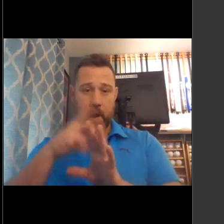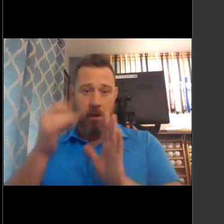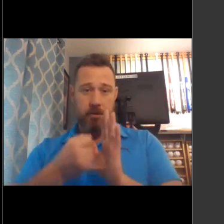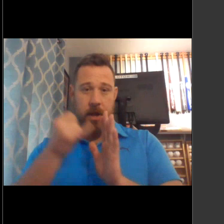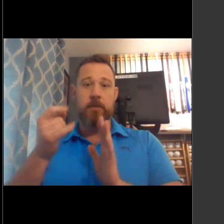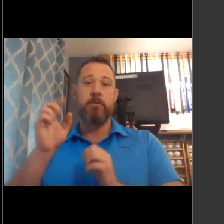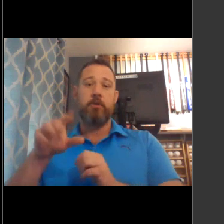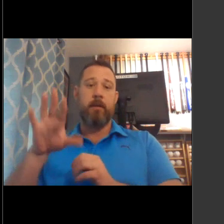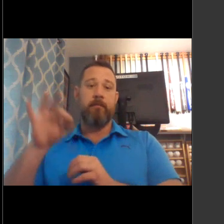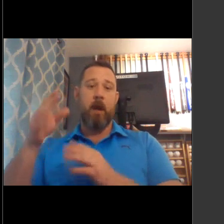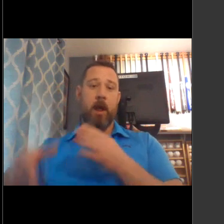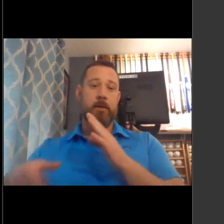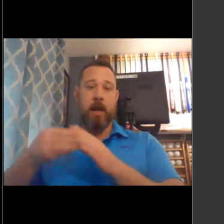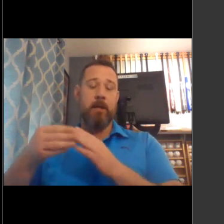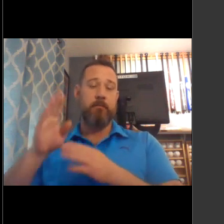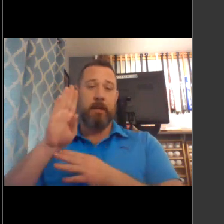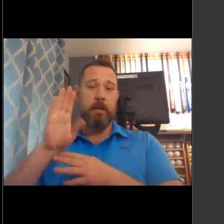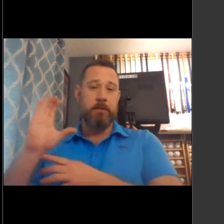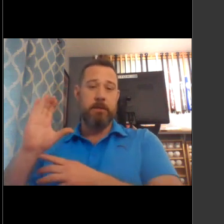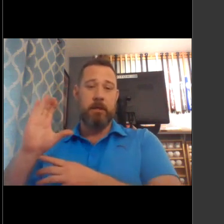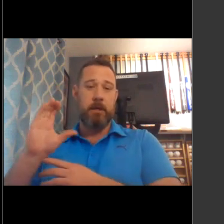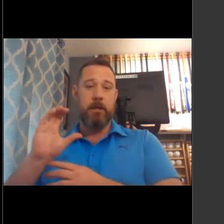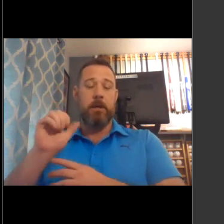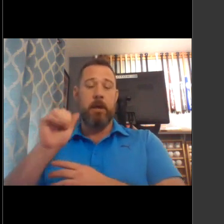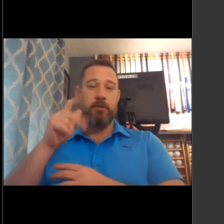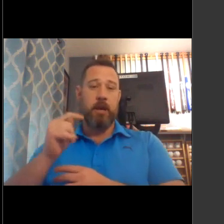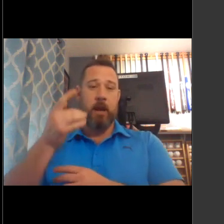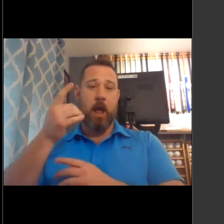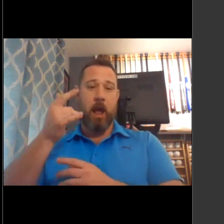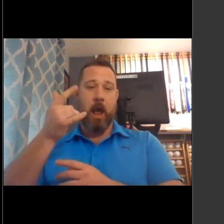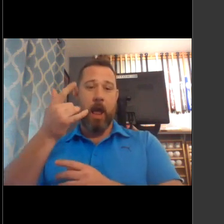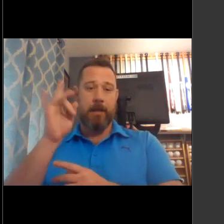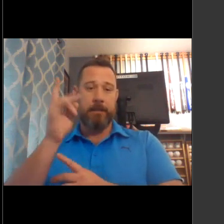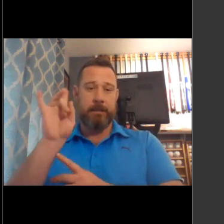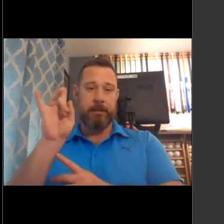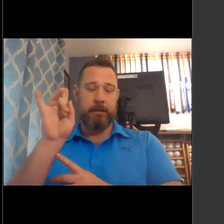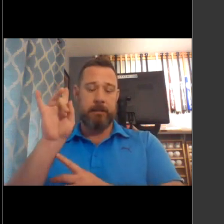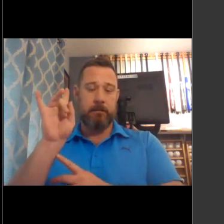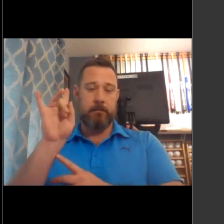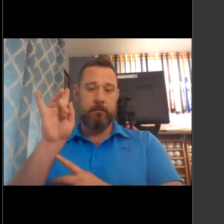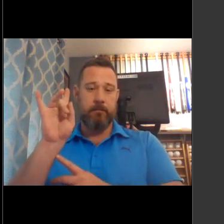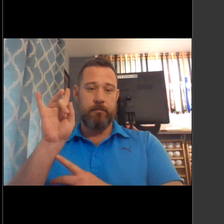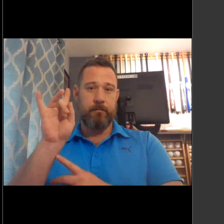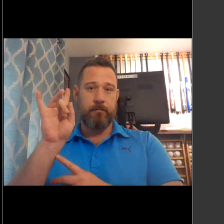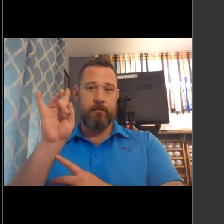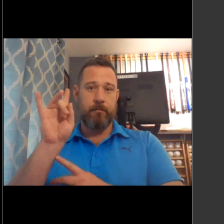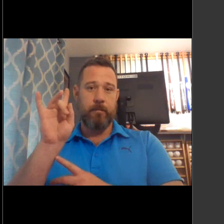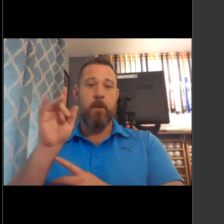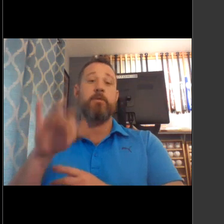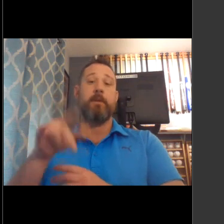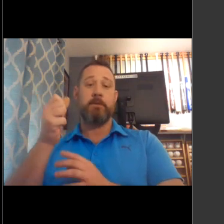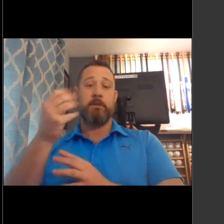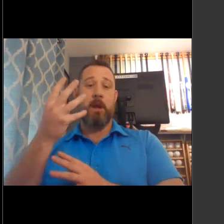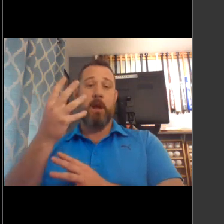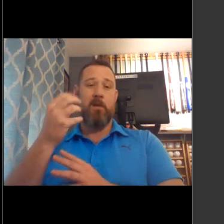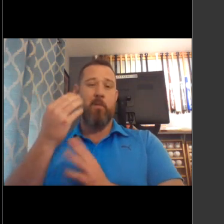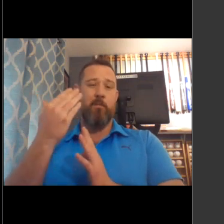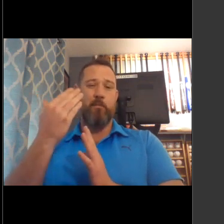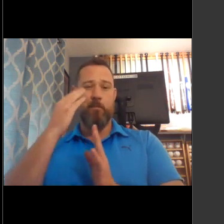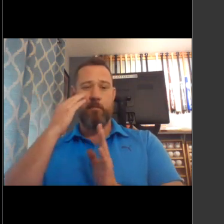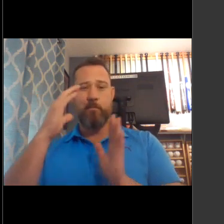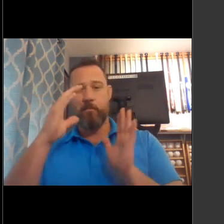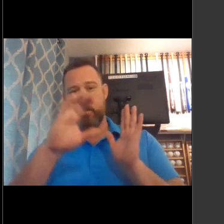as attachments B and C of agenda item 18. So this slide kind of gives the overall picture of